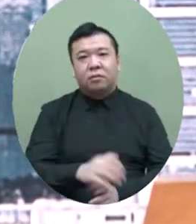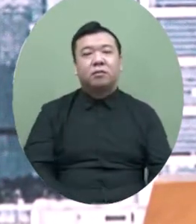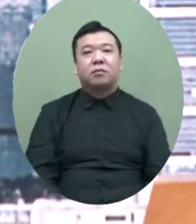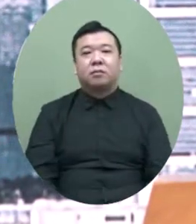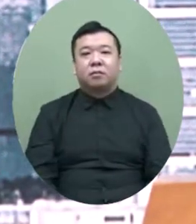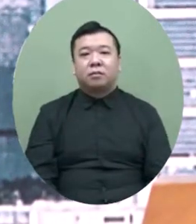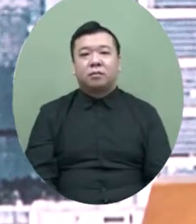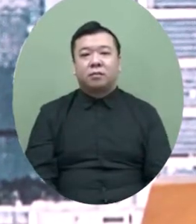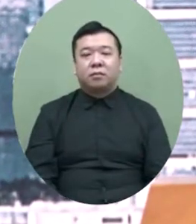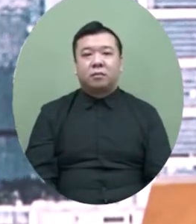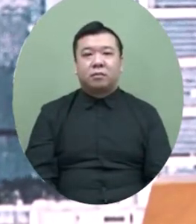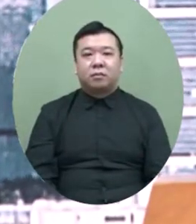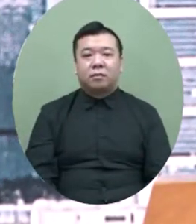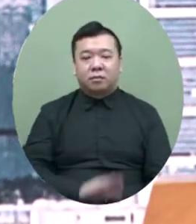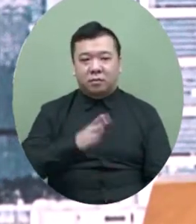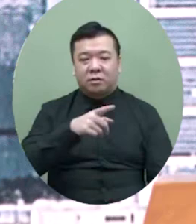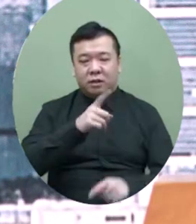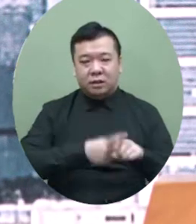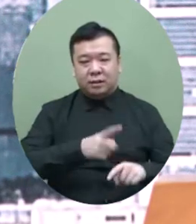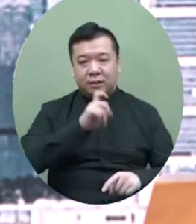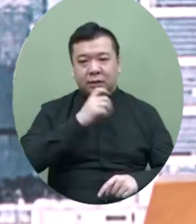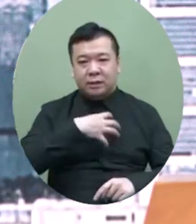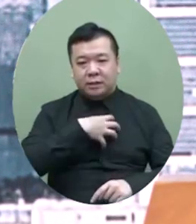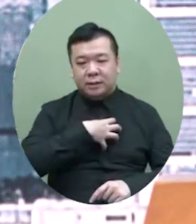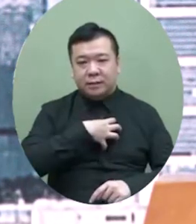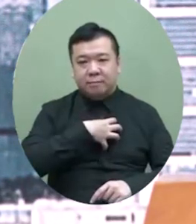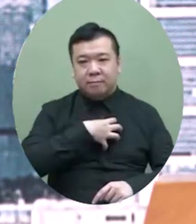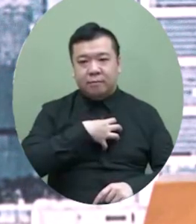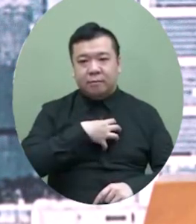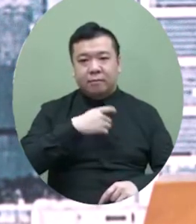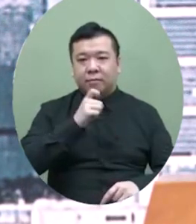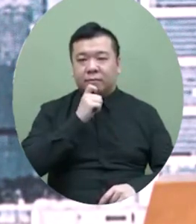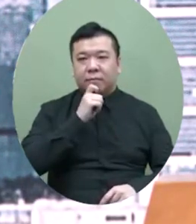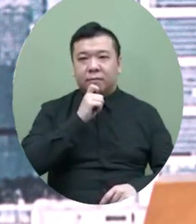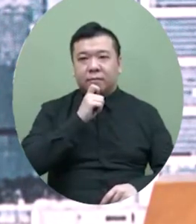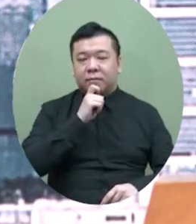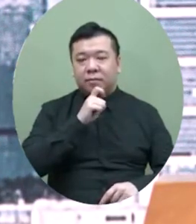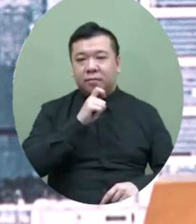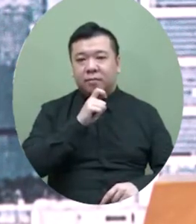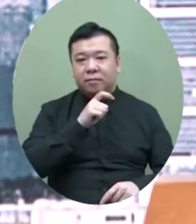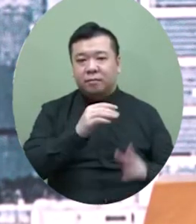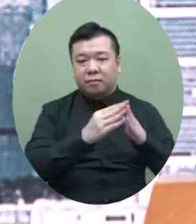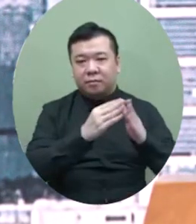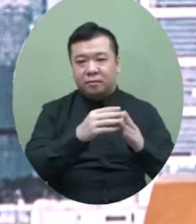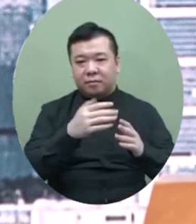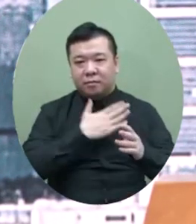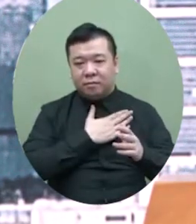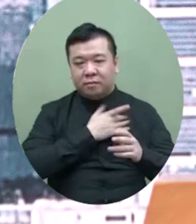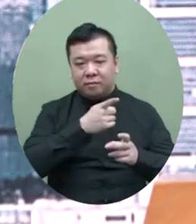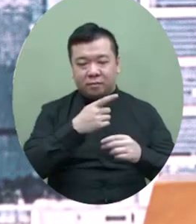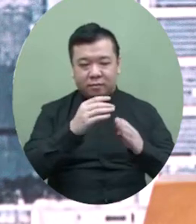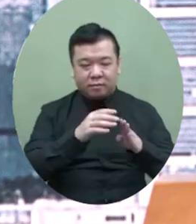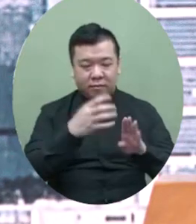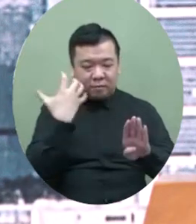of the units apparently have not responded to our door knocking. So whether there were individuals in